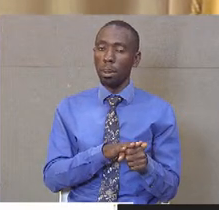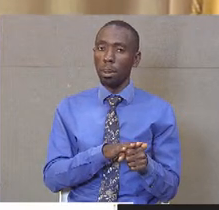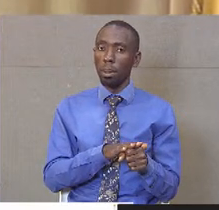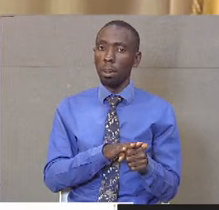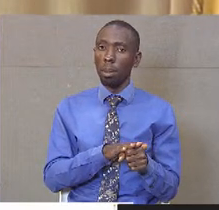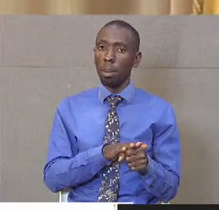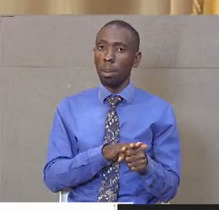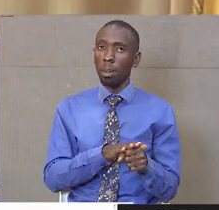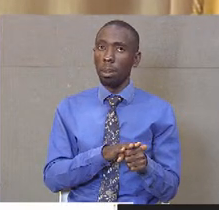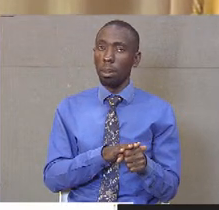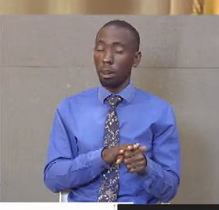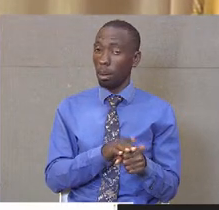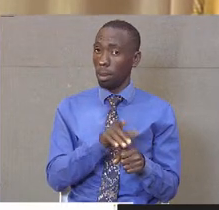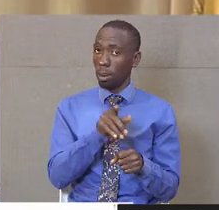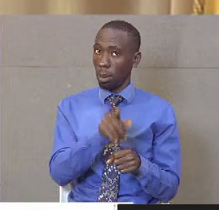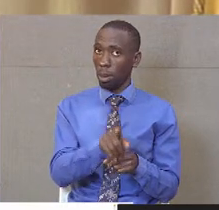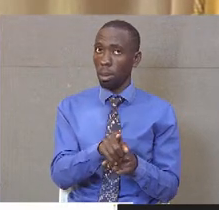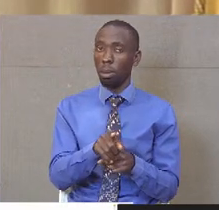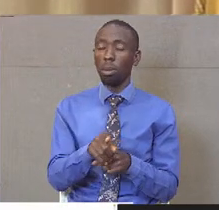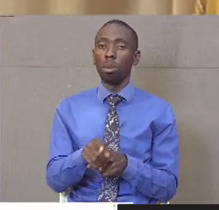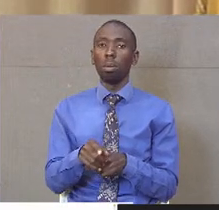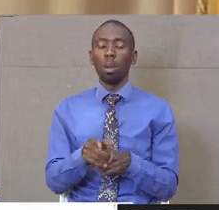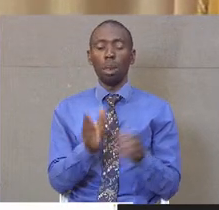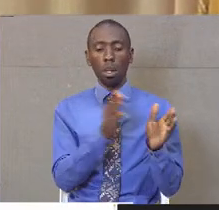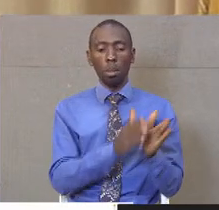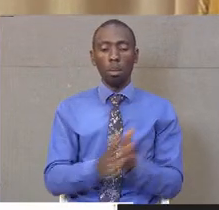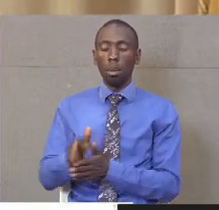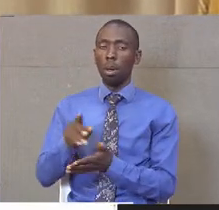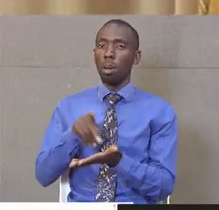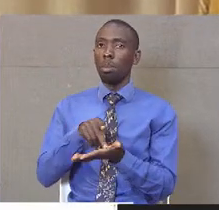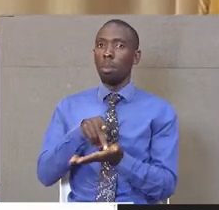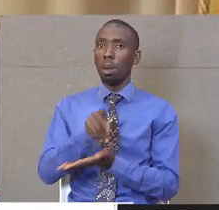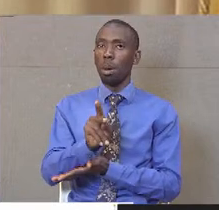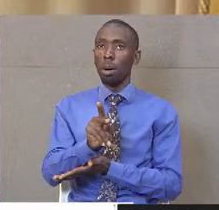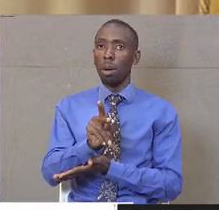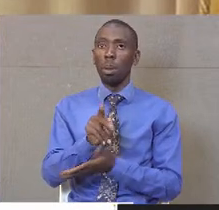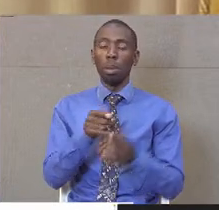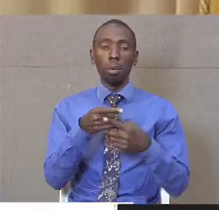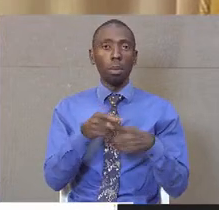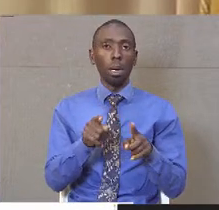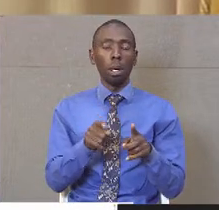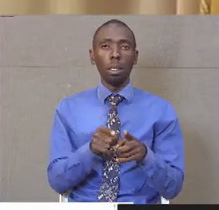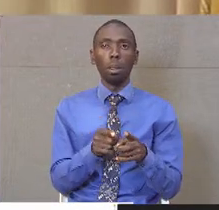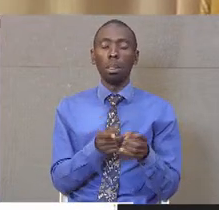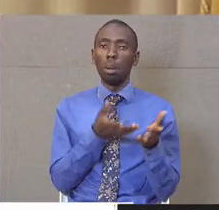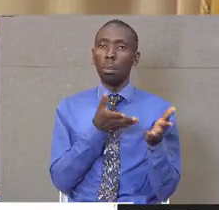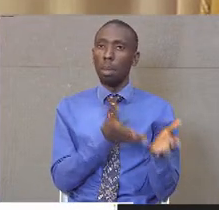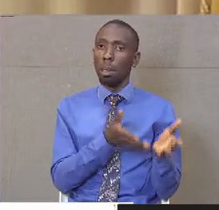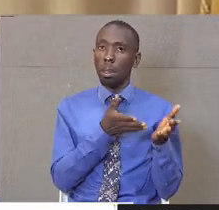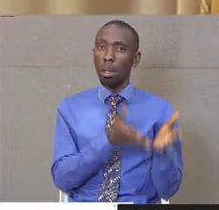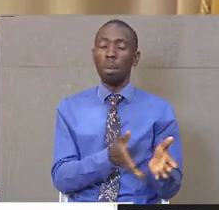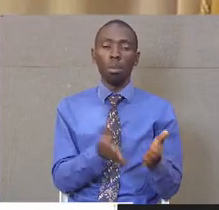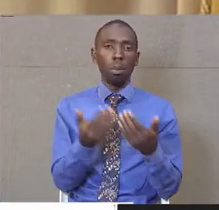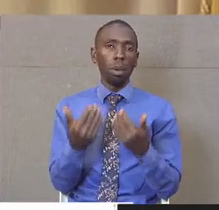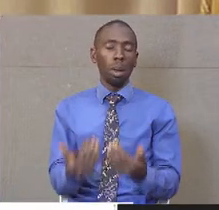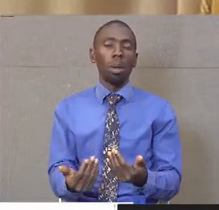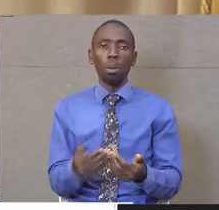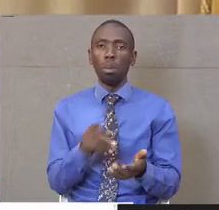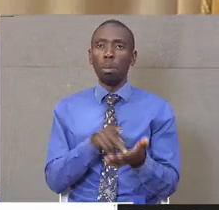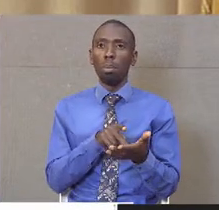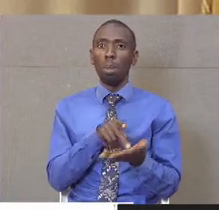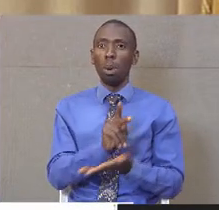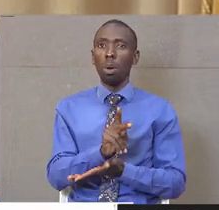that it was going to be bought, but it has been there up to today. Can't